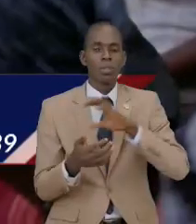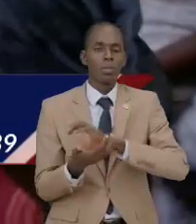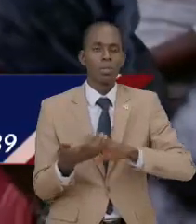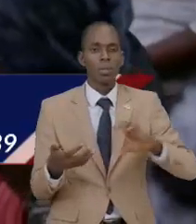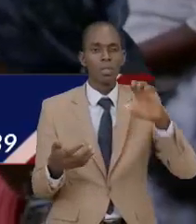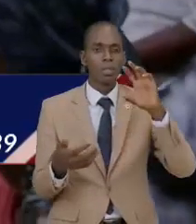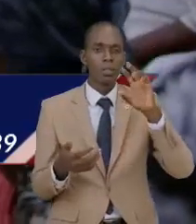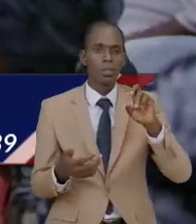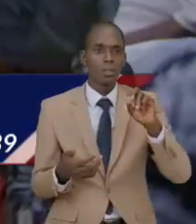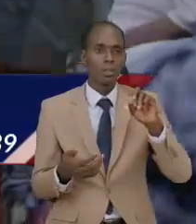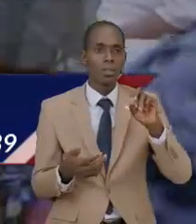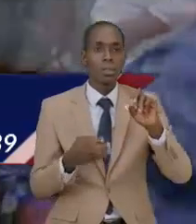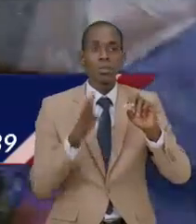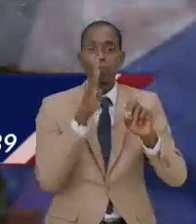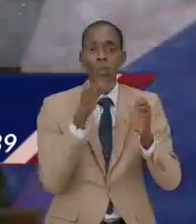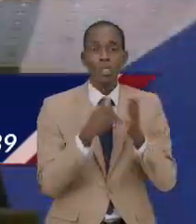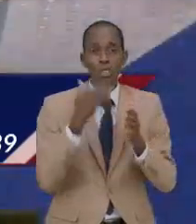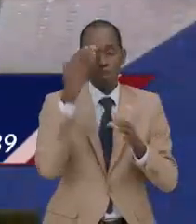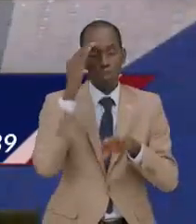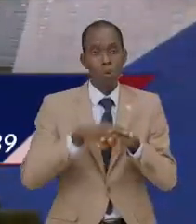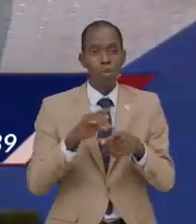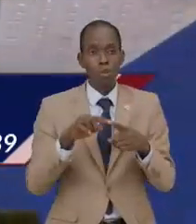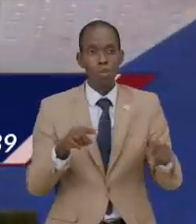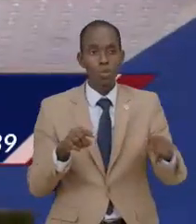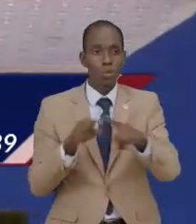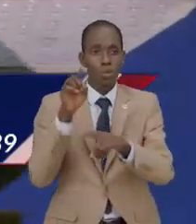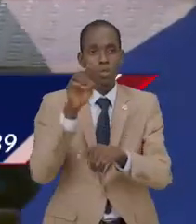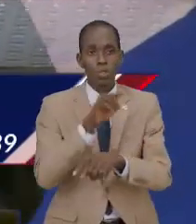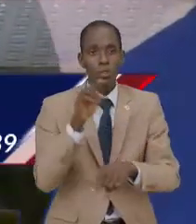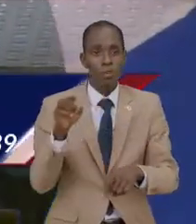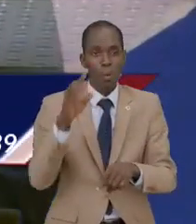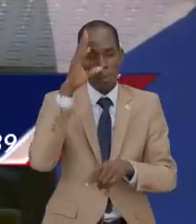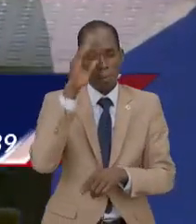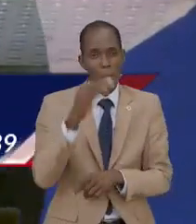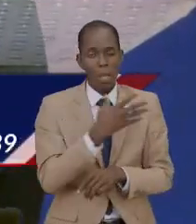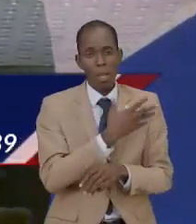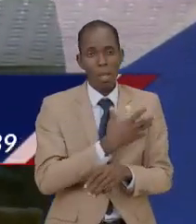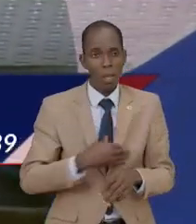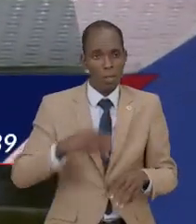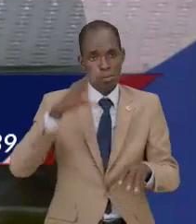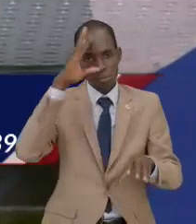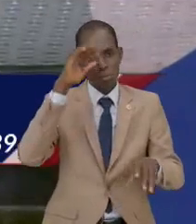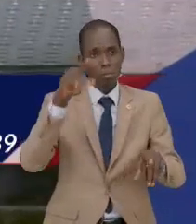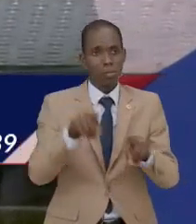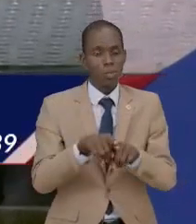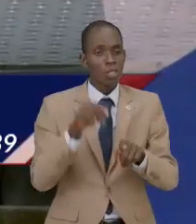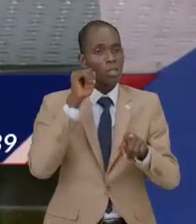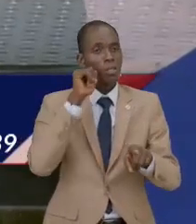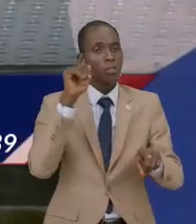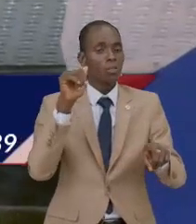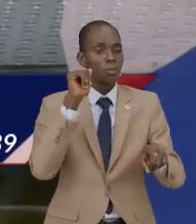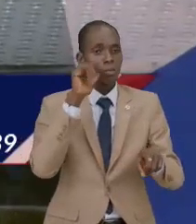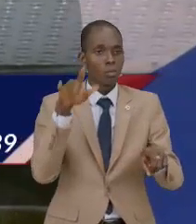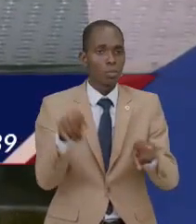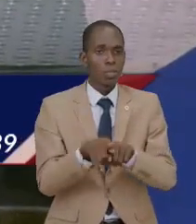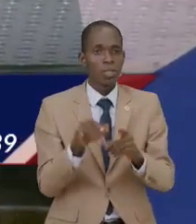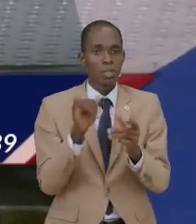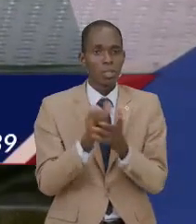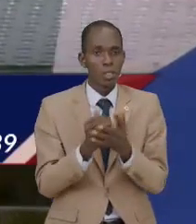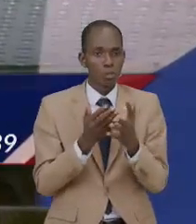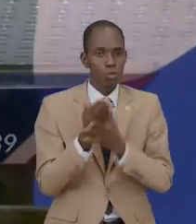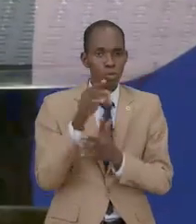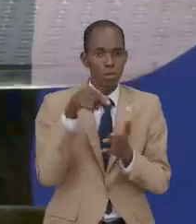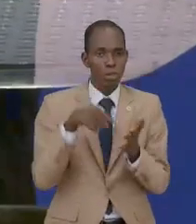you therefore, men and brethren, that through this man, Jesus, is preached unto